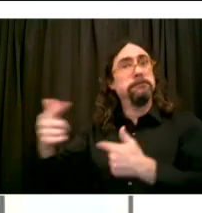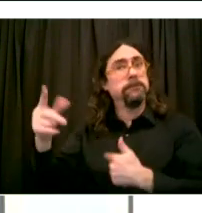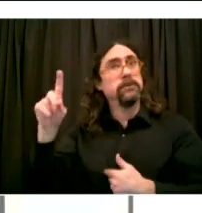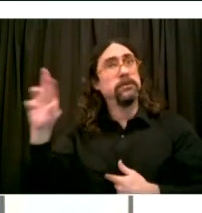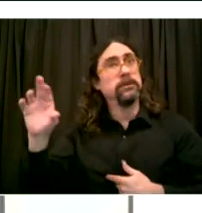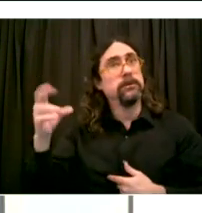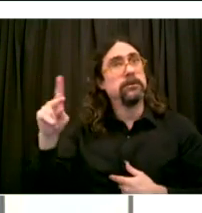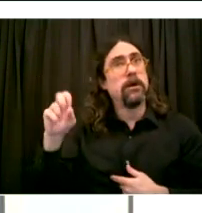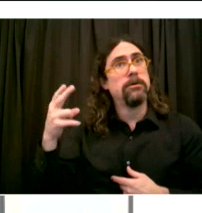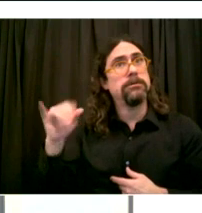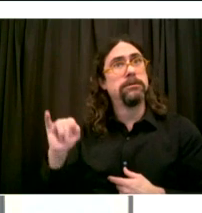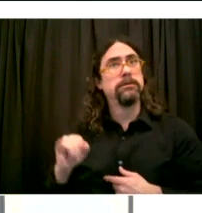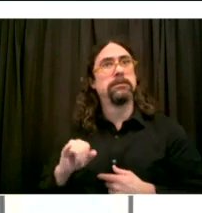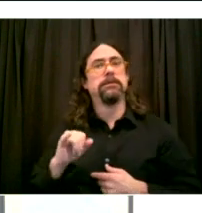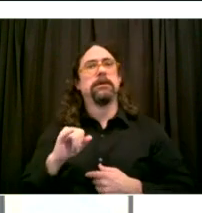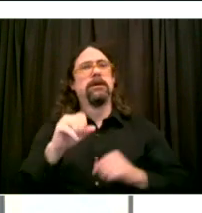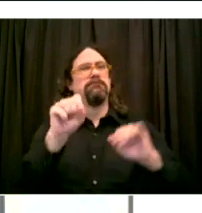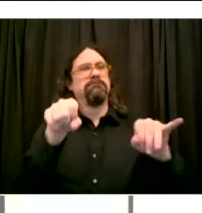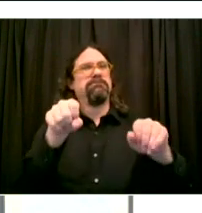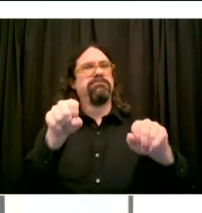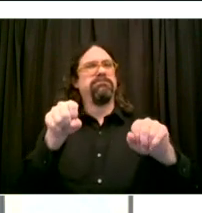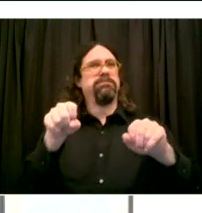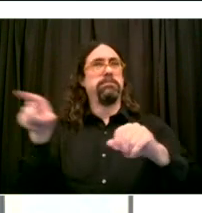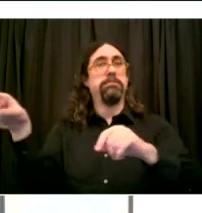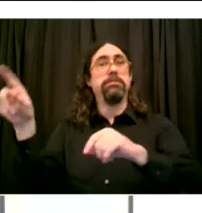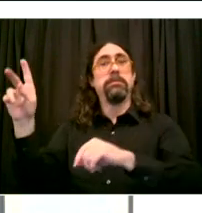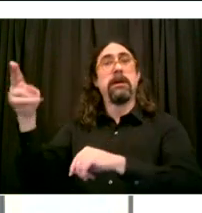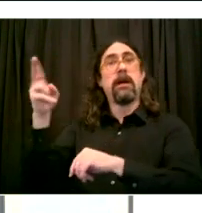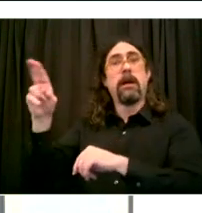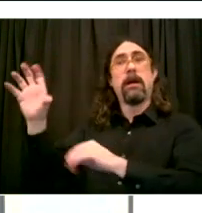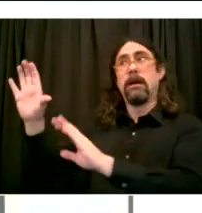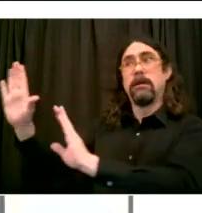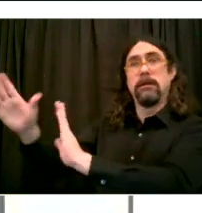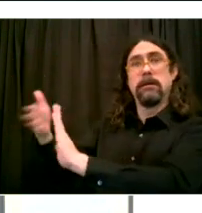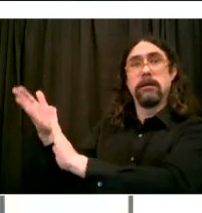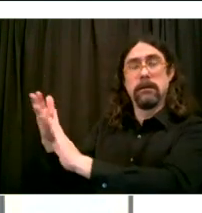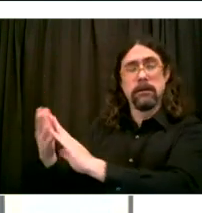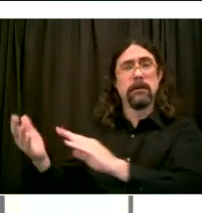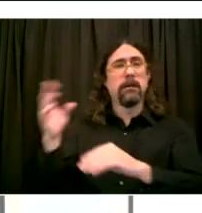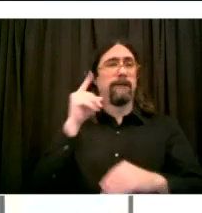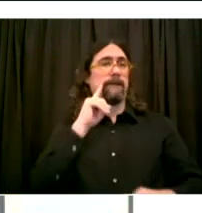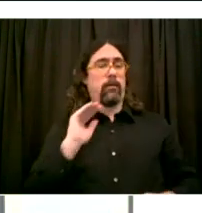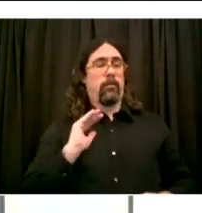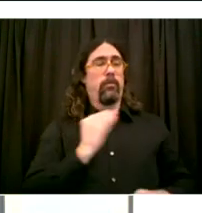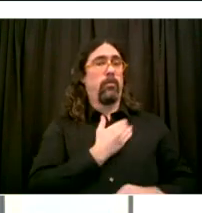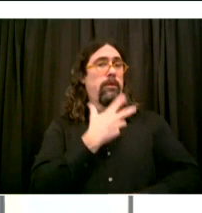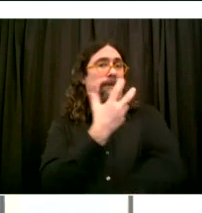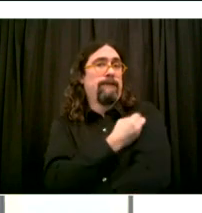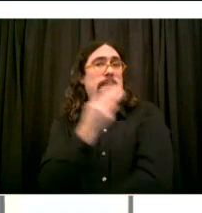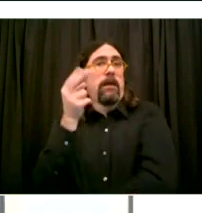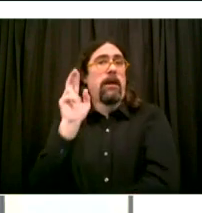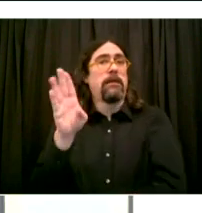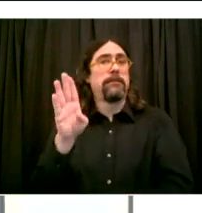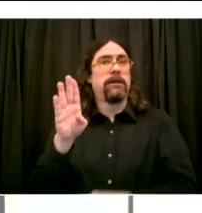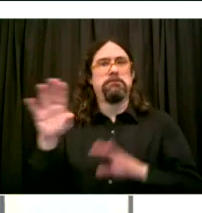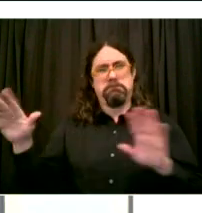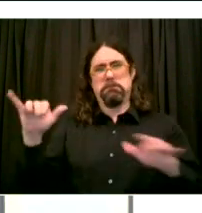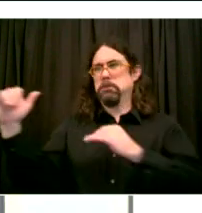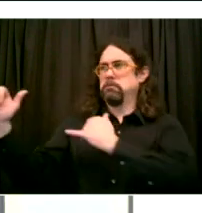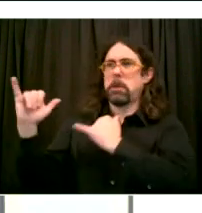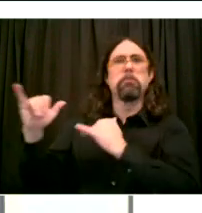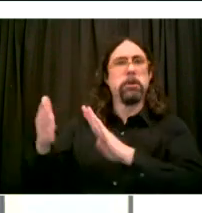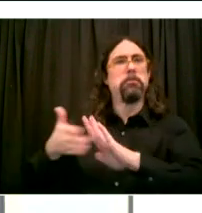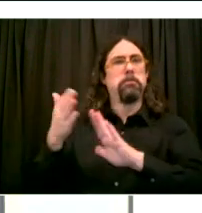There's a default path in terms of when that appointment is rescheduled to. We get in touch with people individually in order